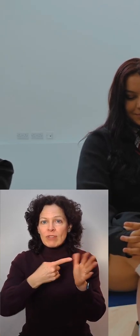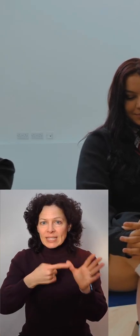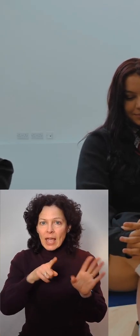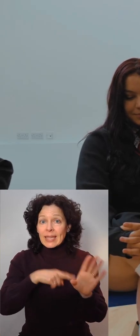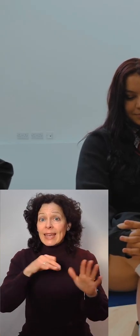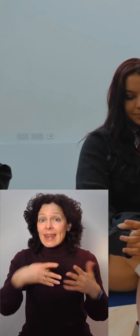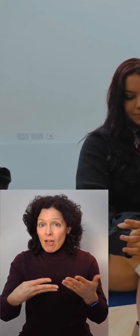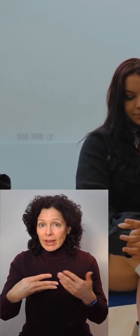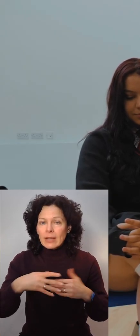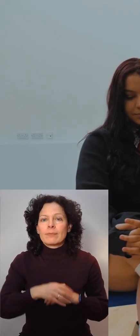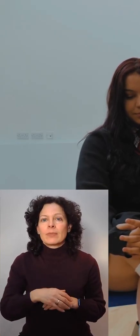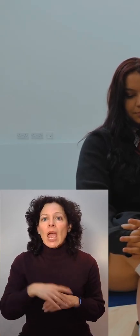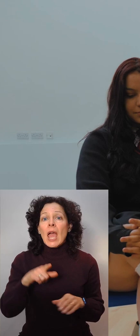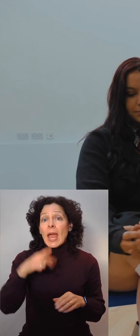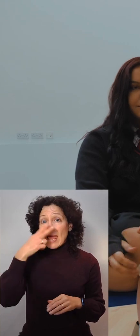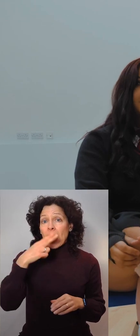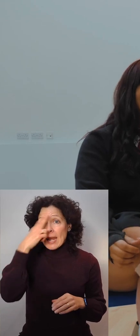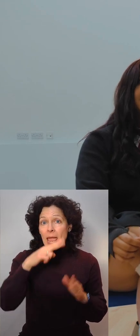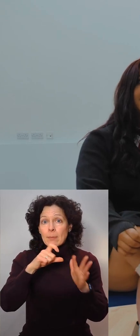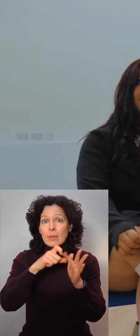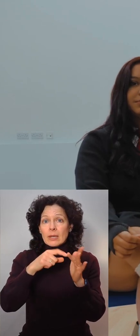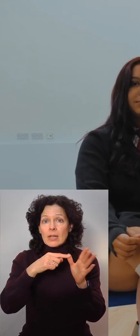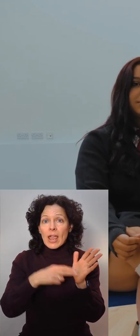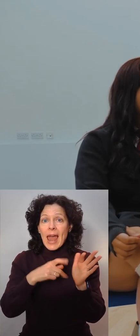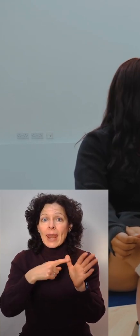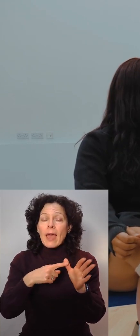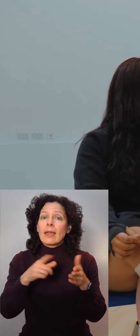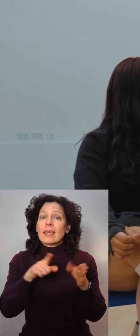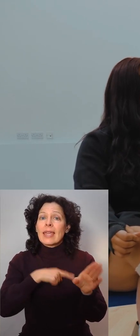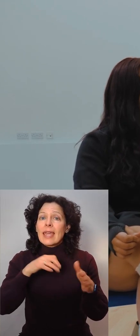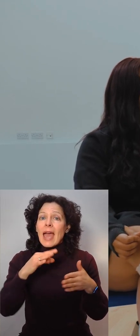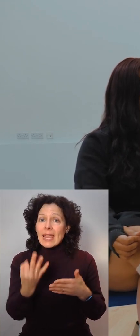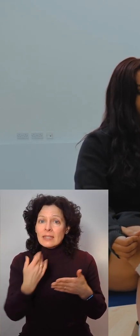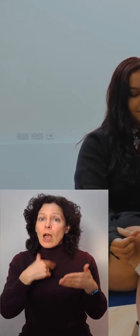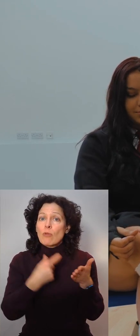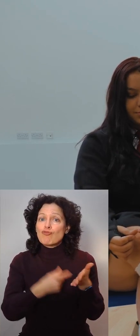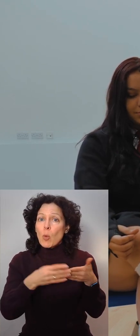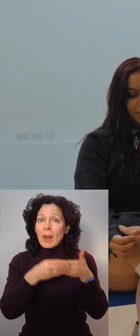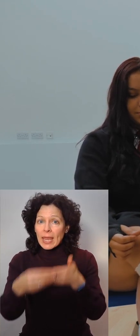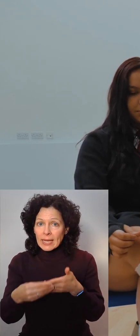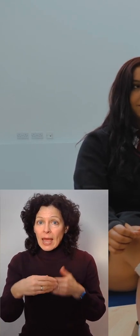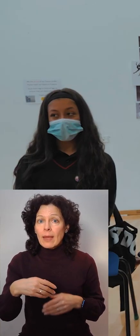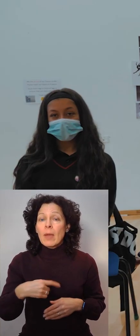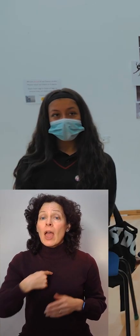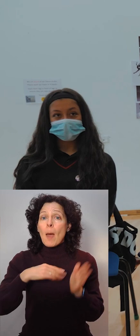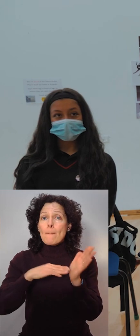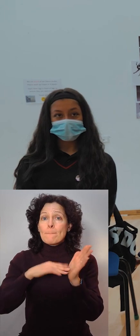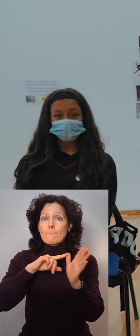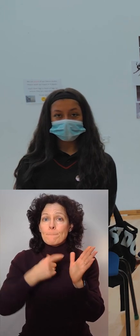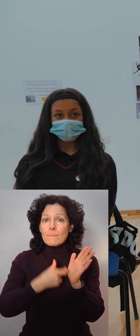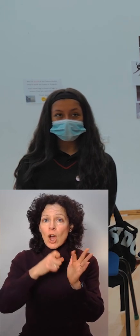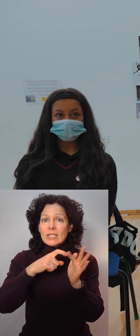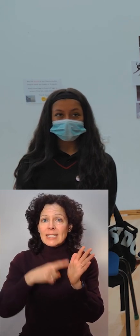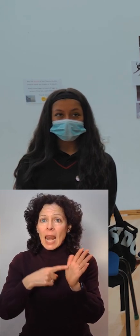Diana and I'm in year 8 and I'm part of the Roma leaders. Hi, my name is Marcella. I'm in year 8 and I'm a Roma leader. Hi, my name